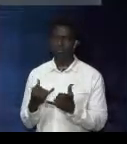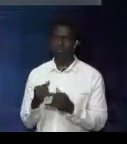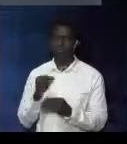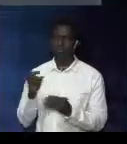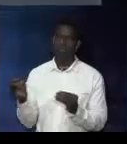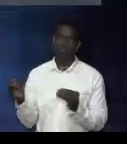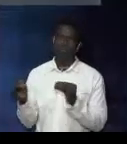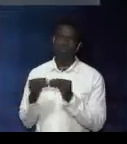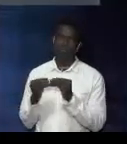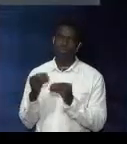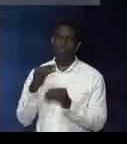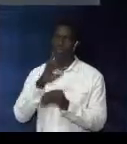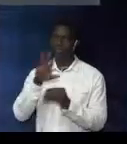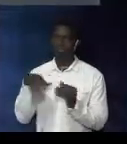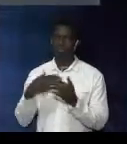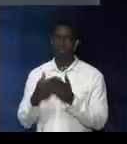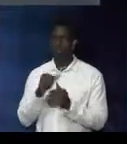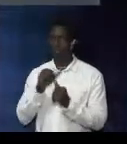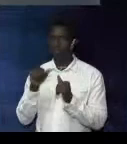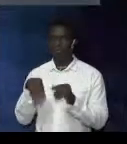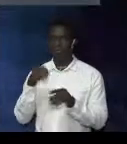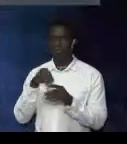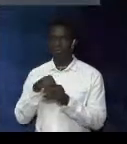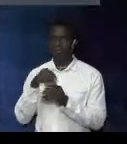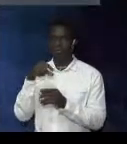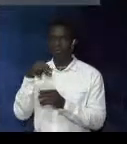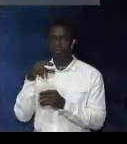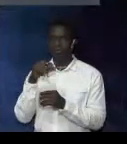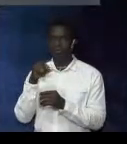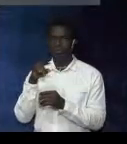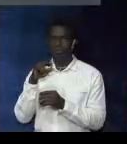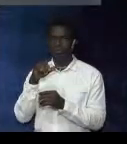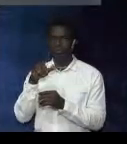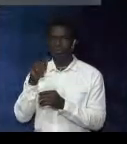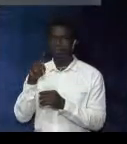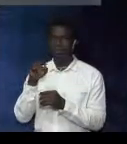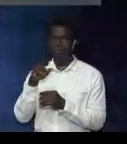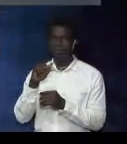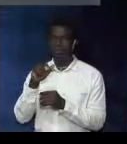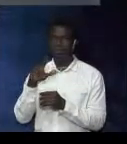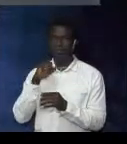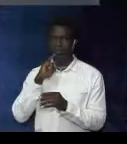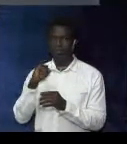Now, the sum of all the angles inside a quadrilateral is always